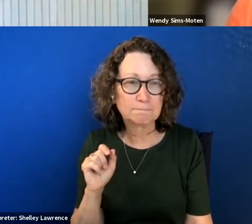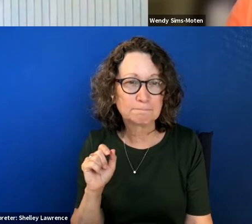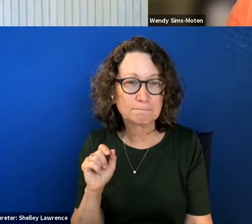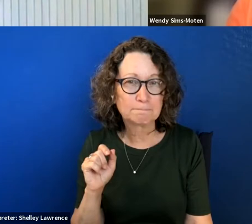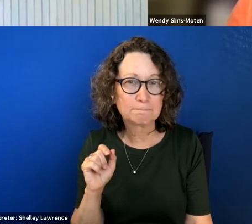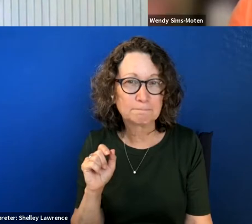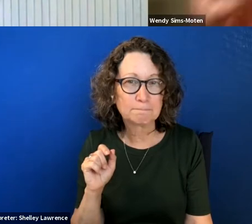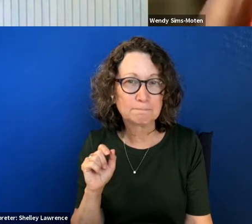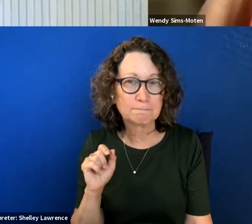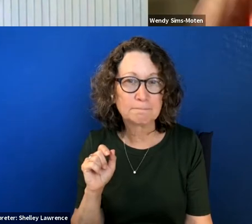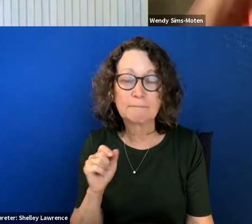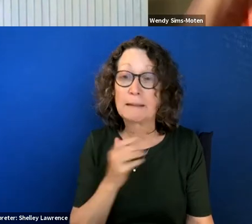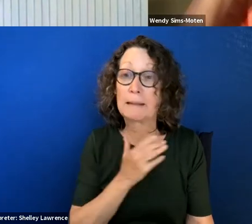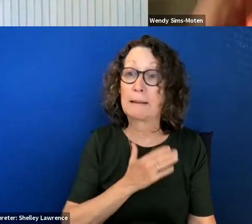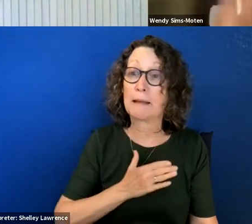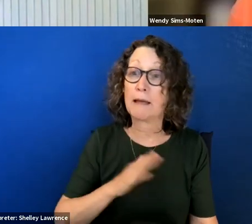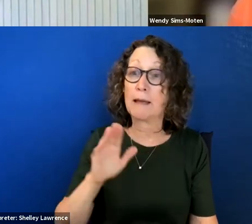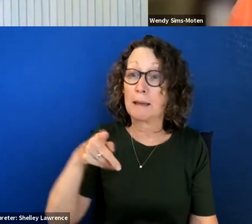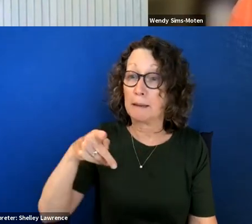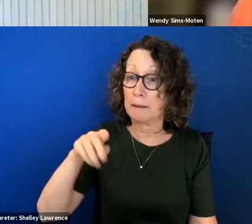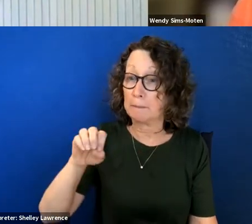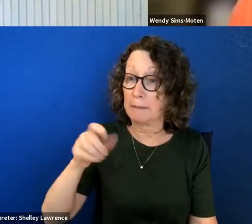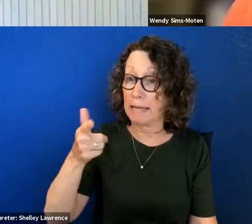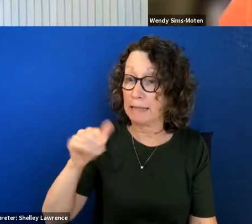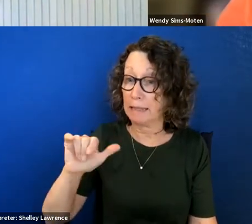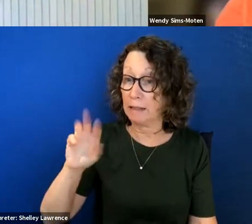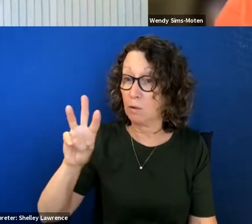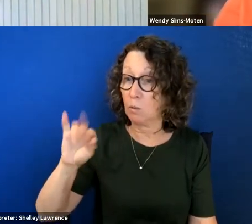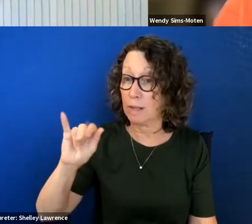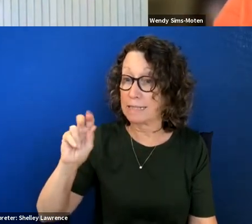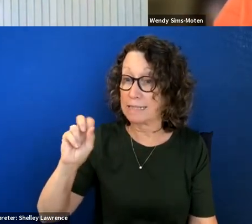Would you please unmute yourself, Peggy Wilson?